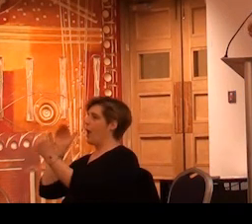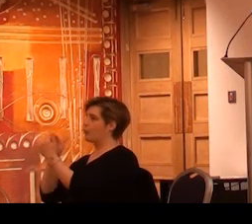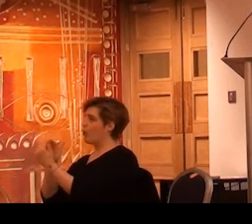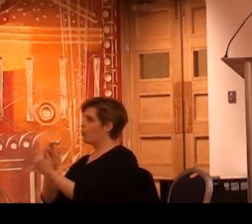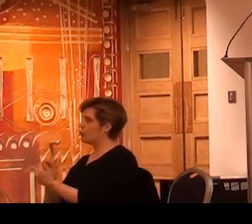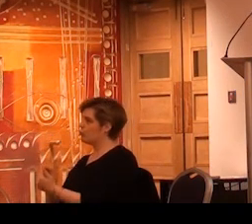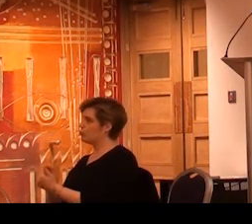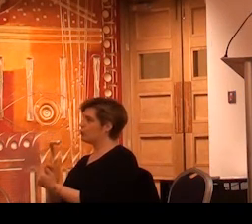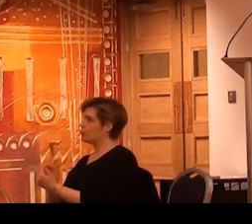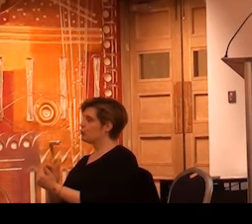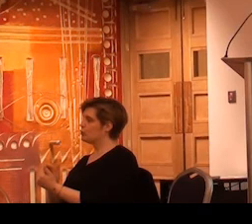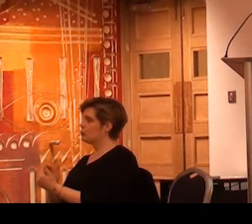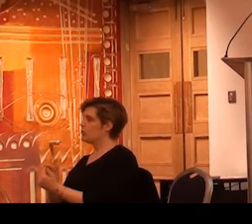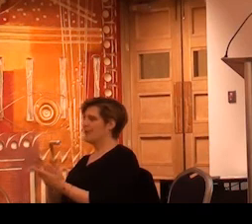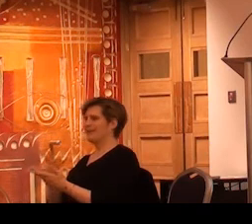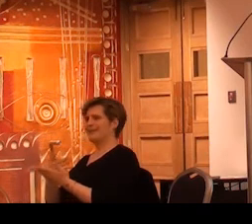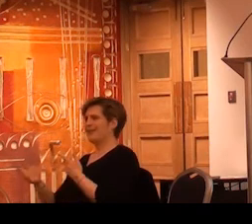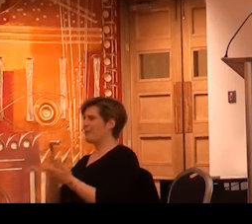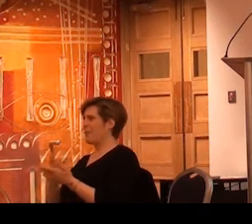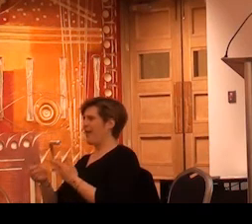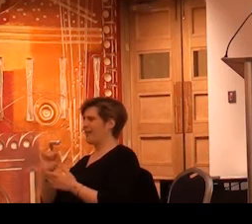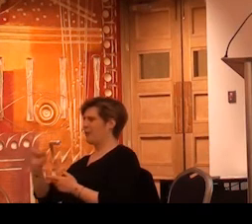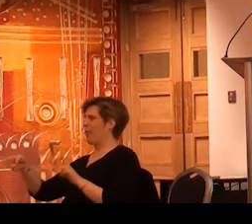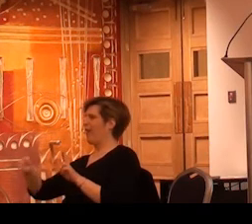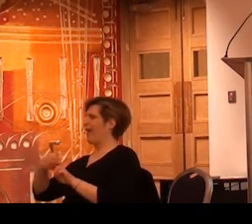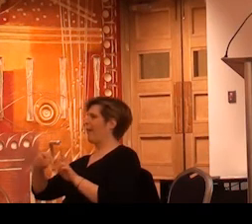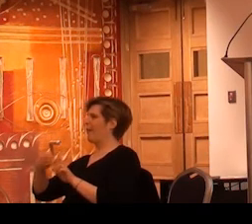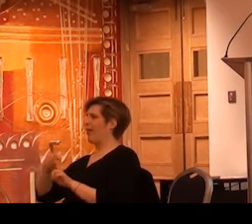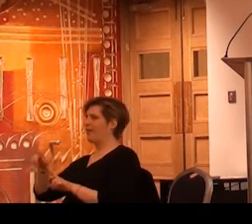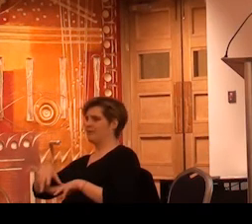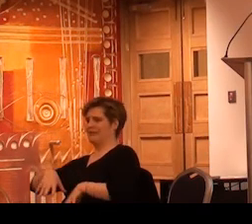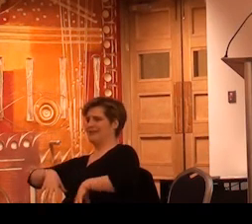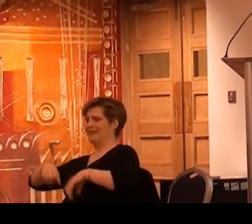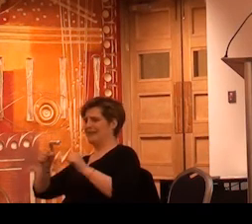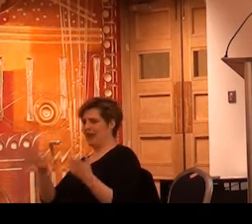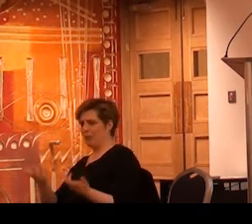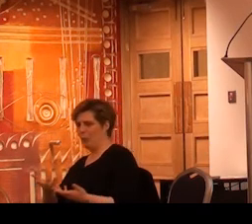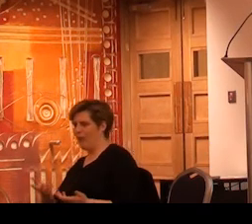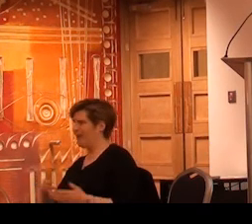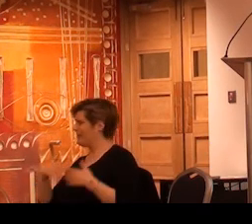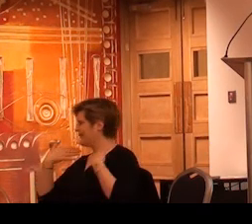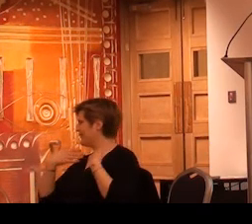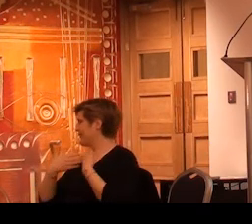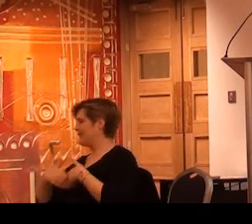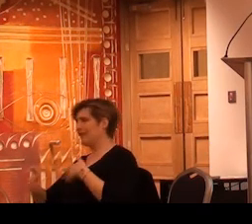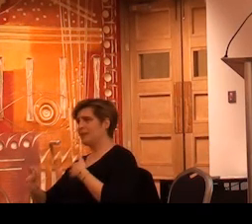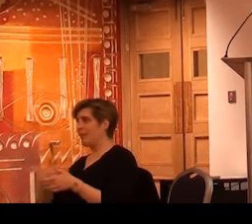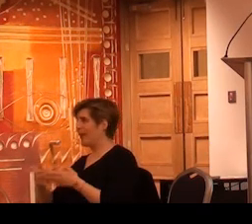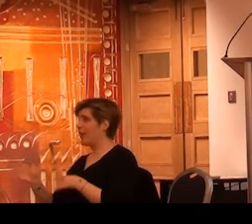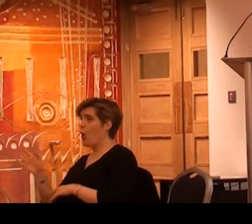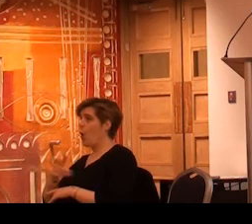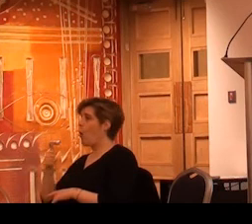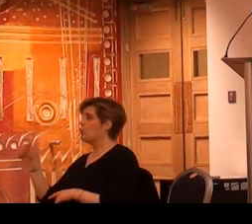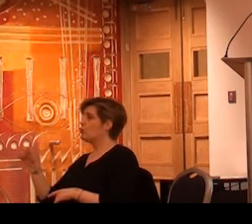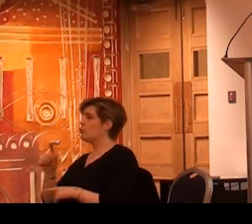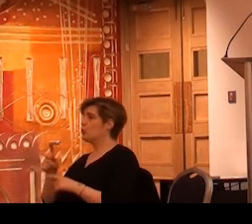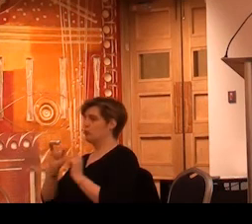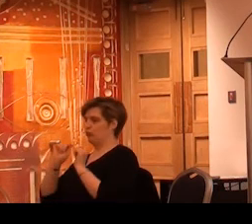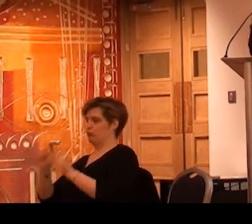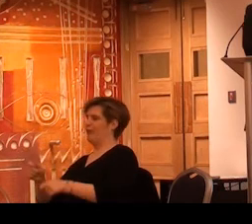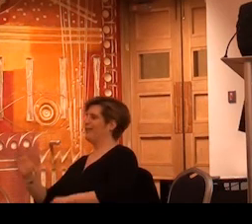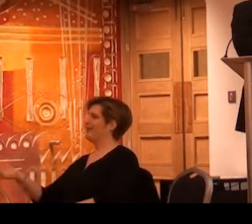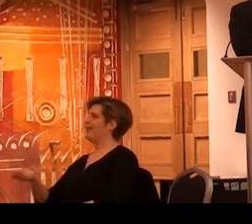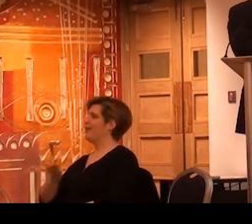you're labelled or where you come from or what your starting point is. Everybody should be treated equally. And that's really